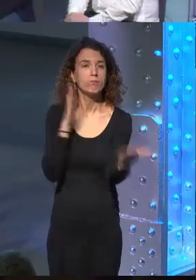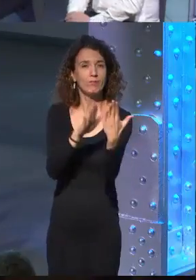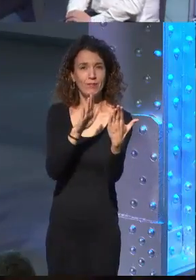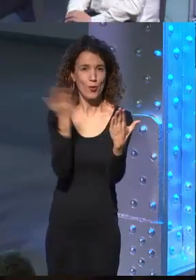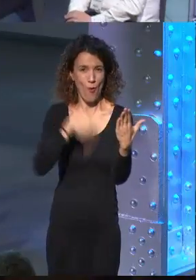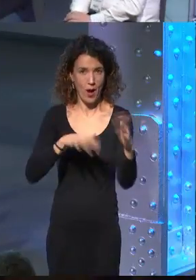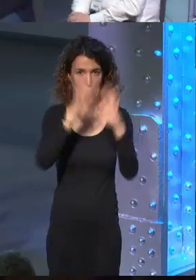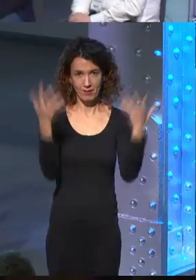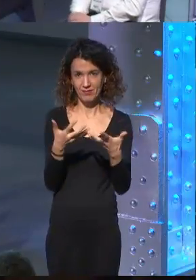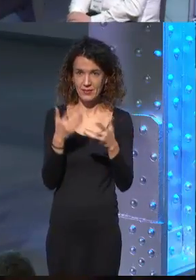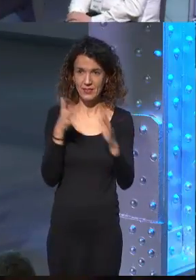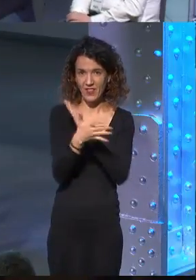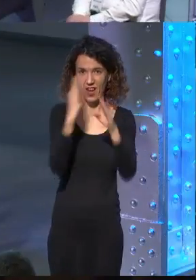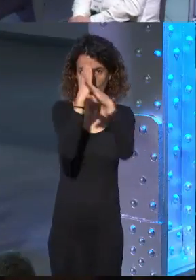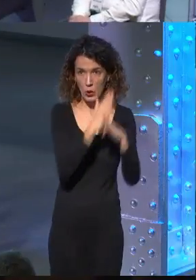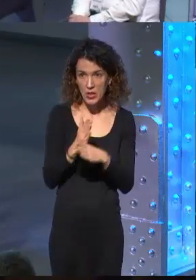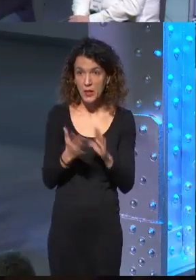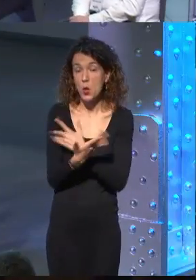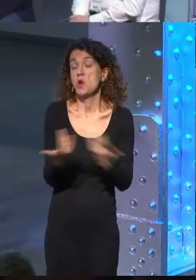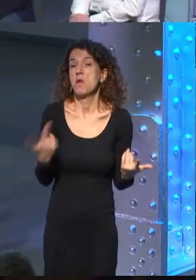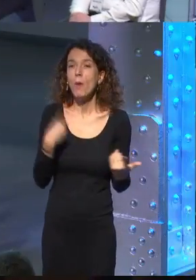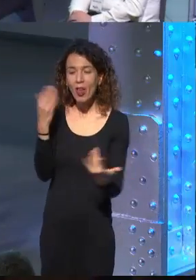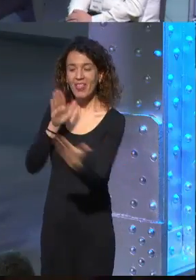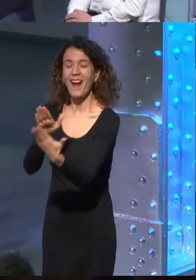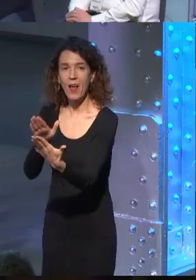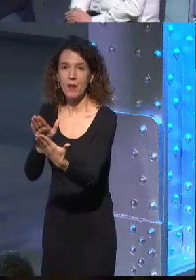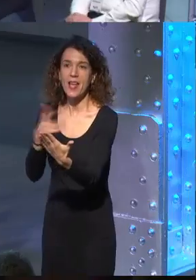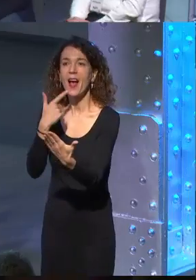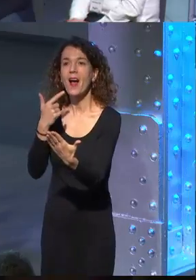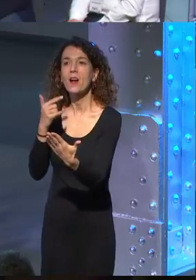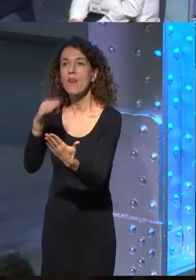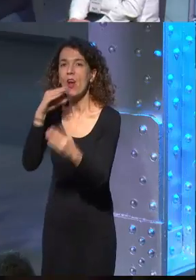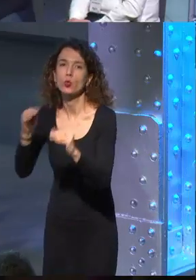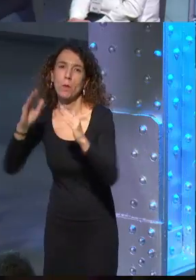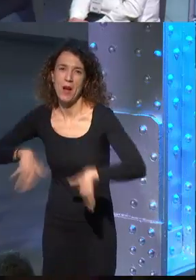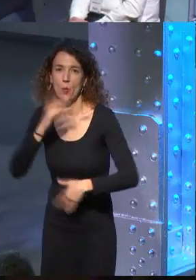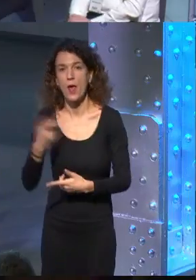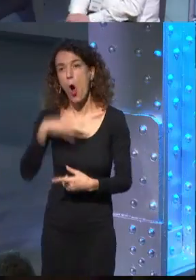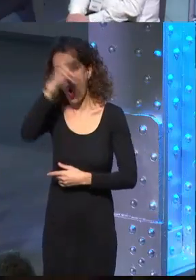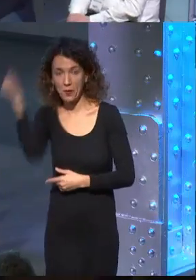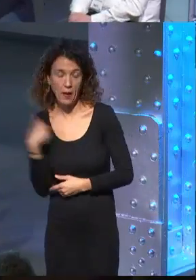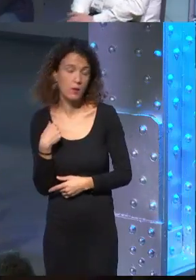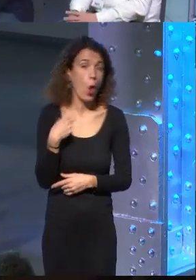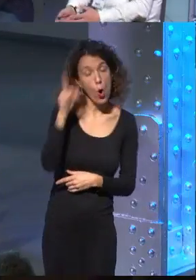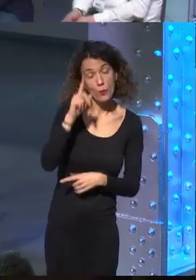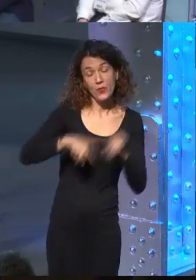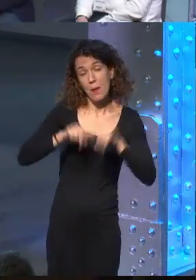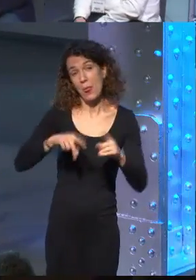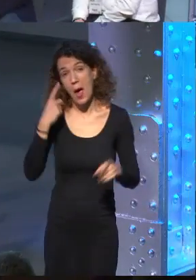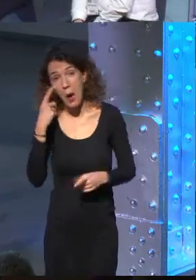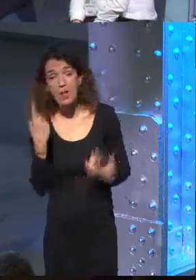that through a screen is much easier because you are not facing that person and you won't be so pissed off when you see that person because it will be